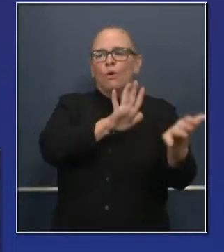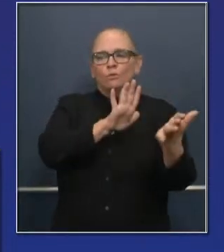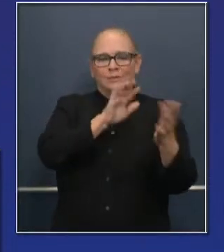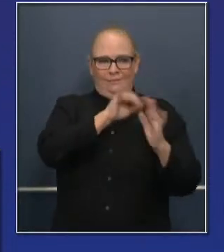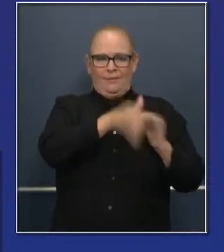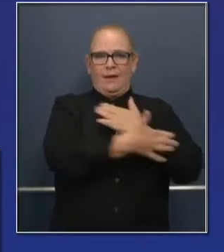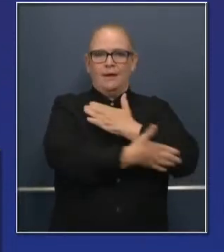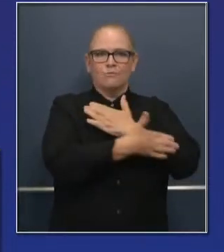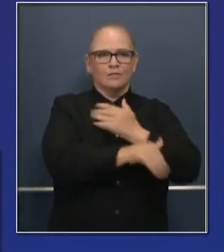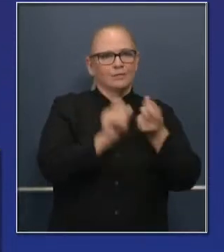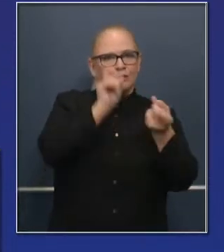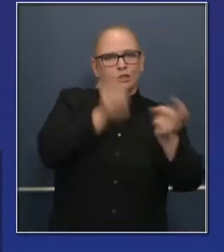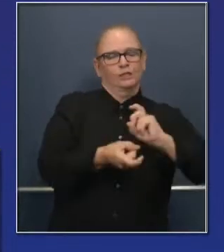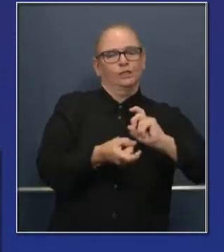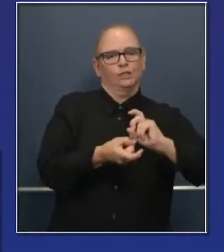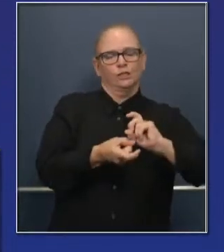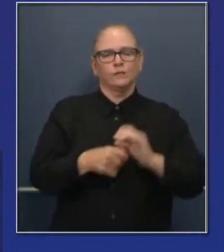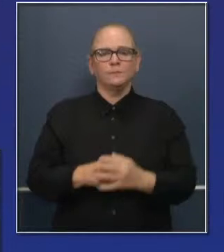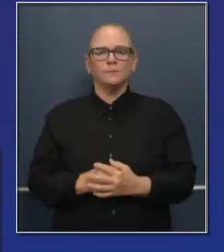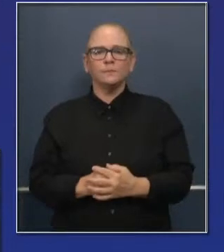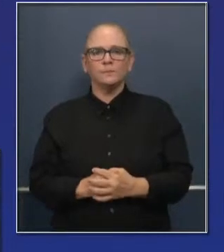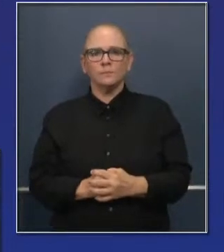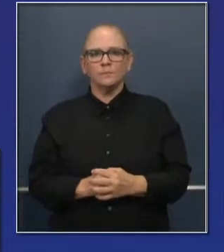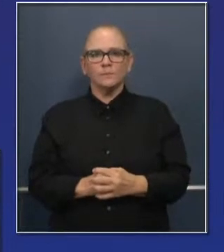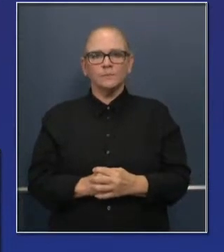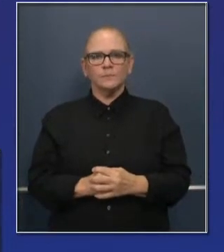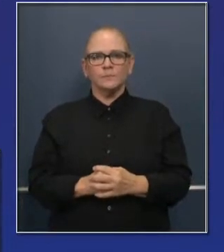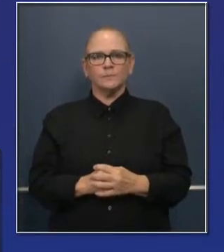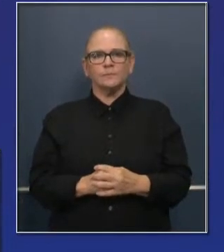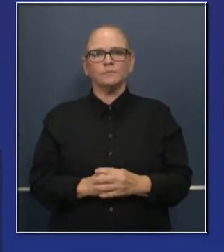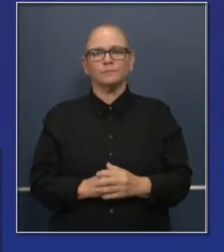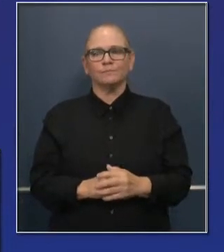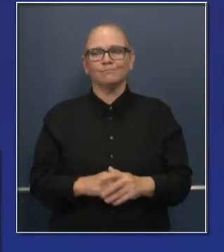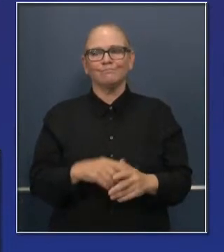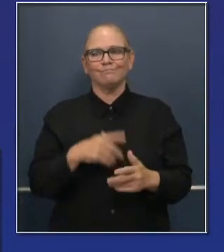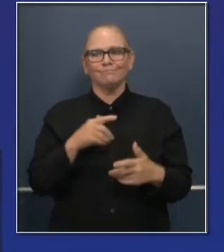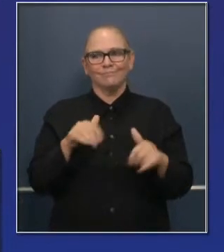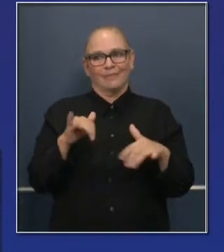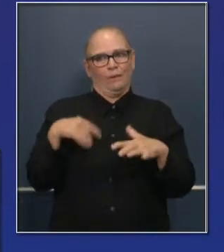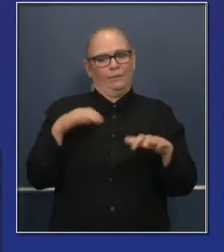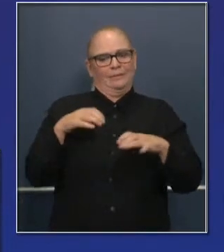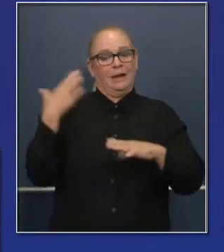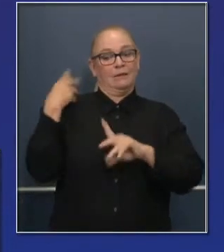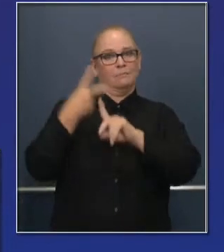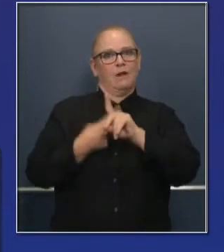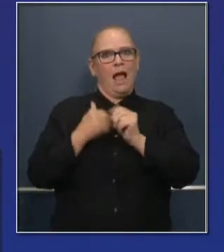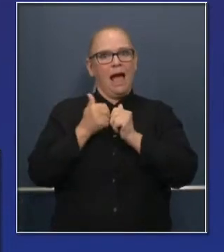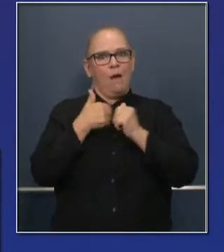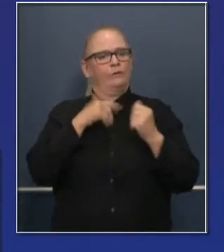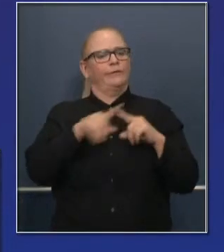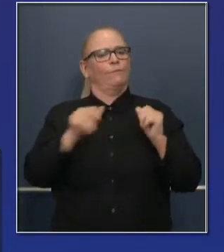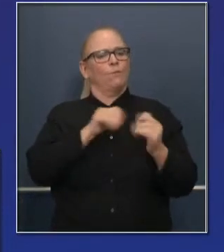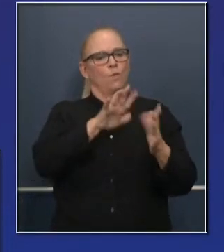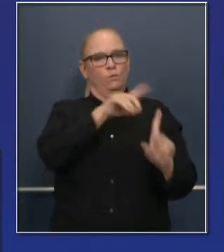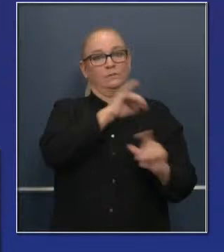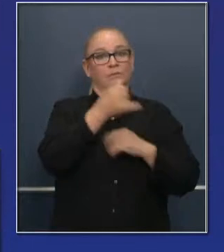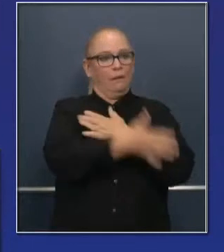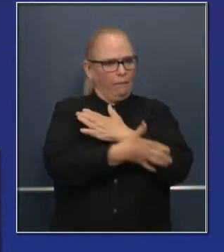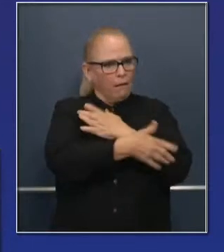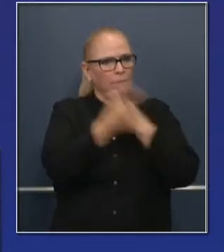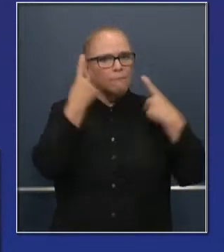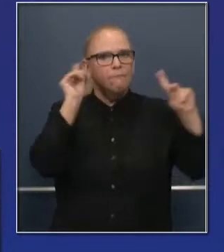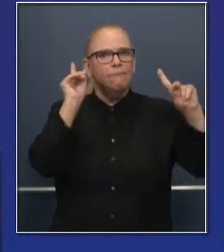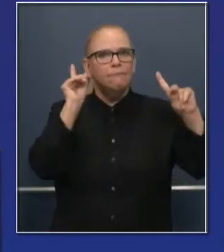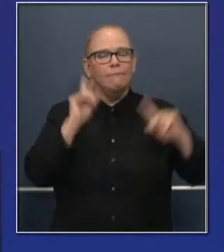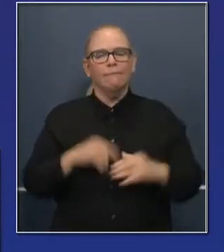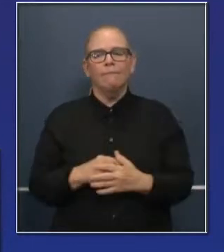new accountability structures, and that's exactly what took place. The model now, as we're referring to it, the Imperial